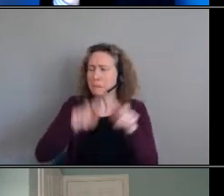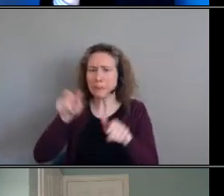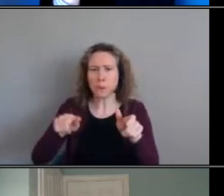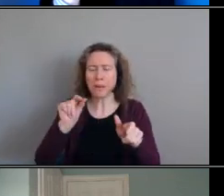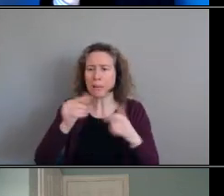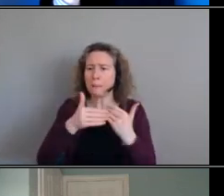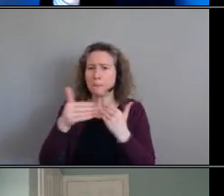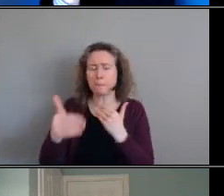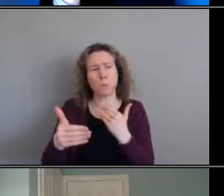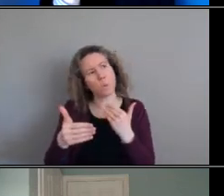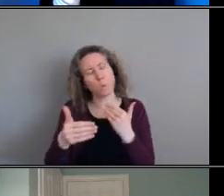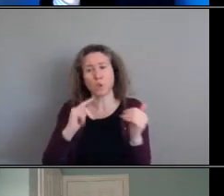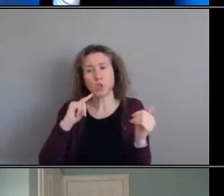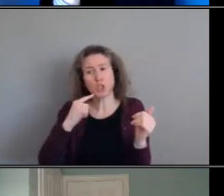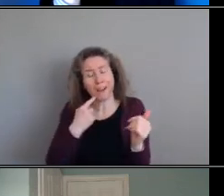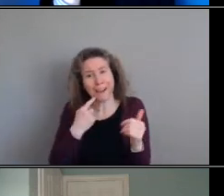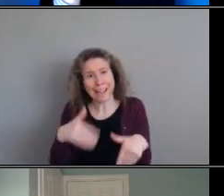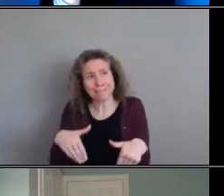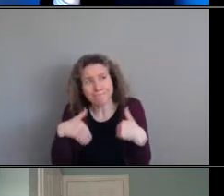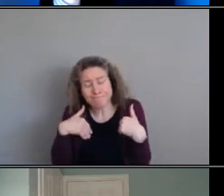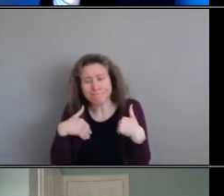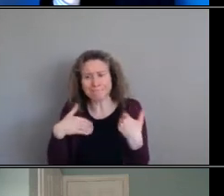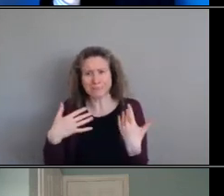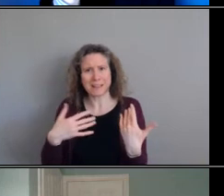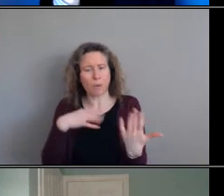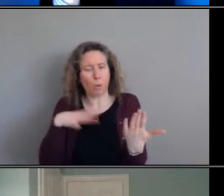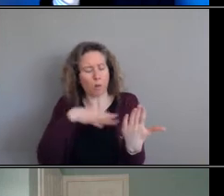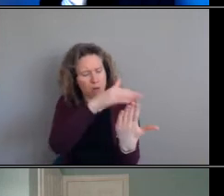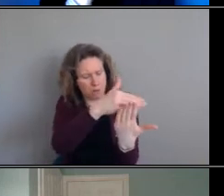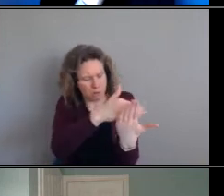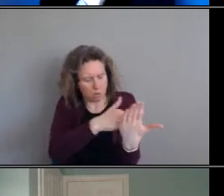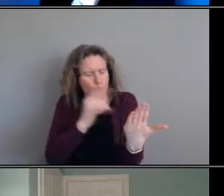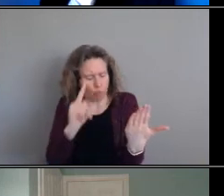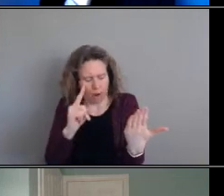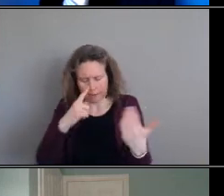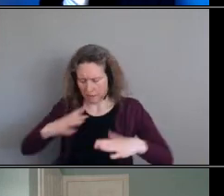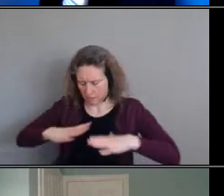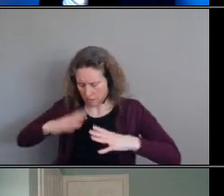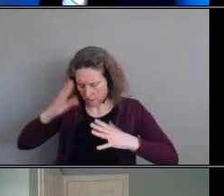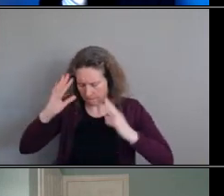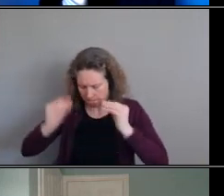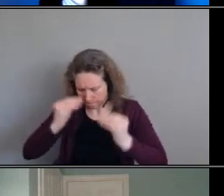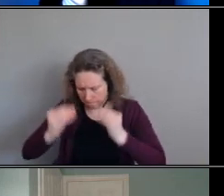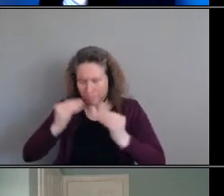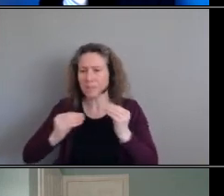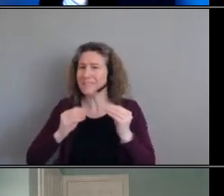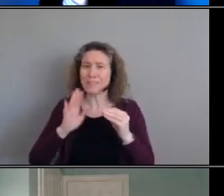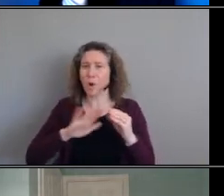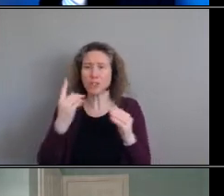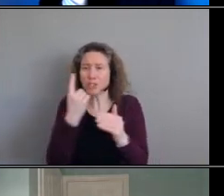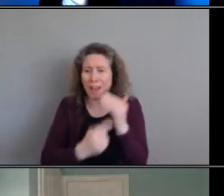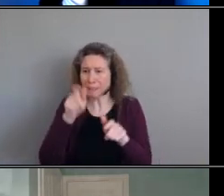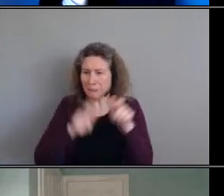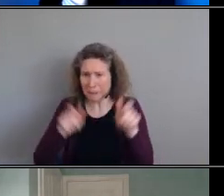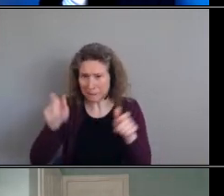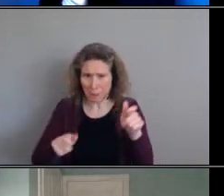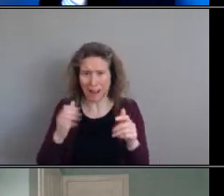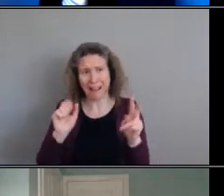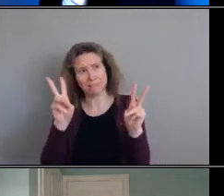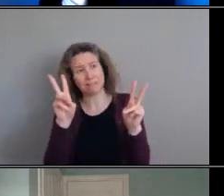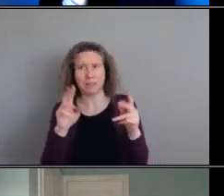more shy about coming forward. They already have a better idea in their head and so on. So it doesn't have to be people who have what we